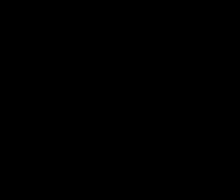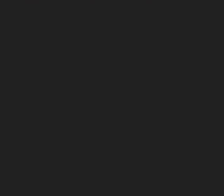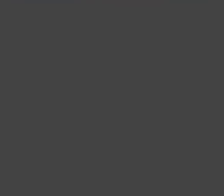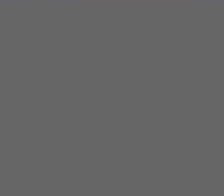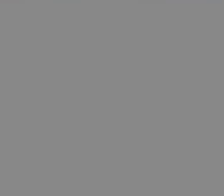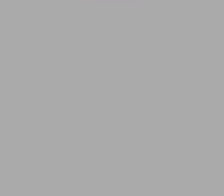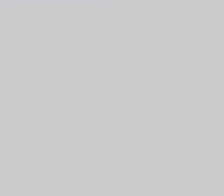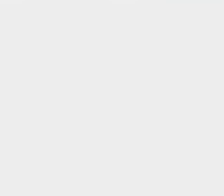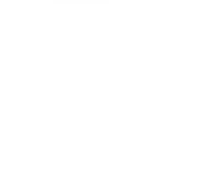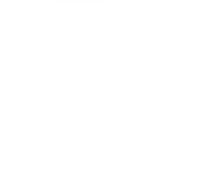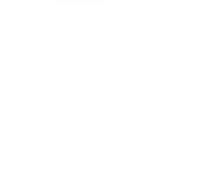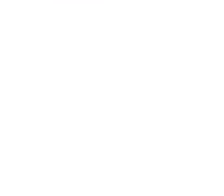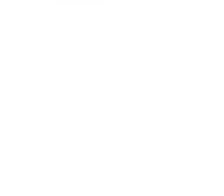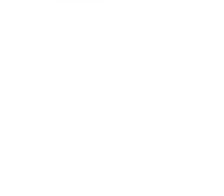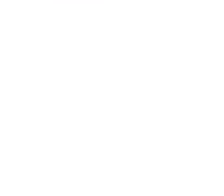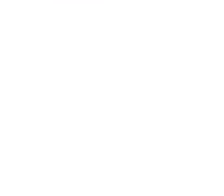To be continued...